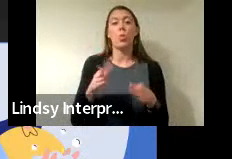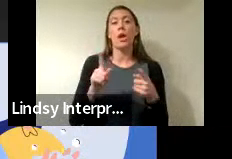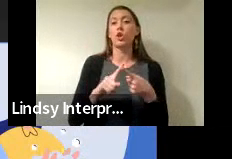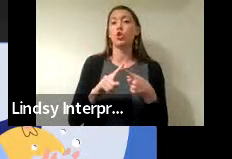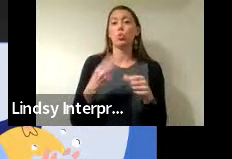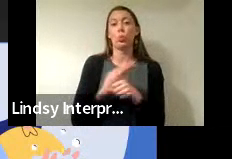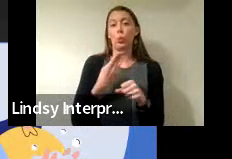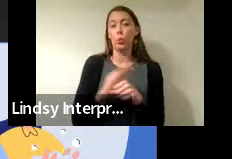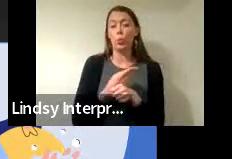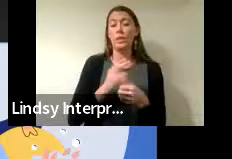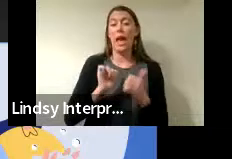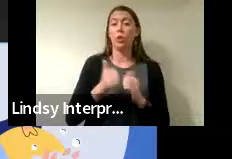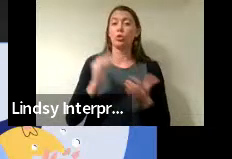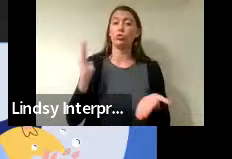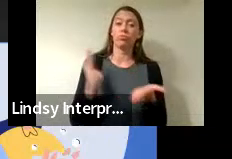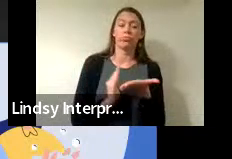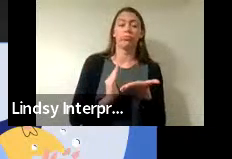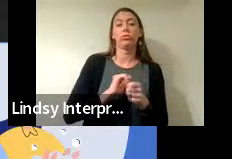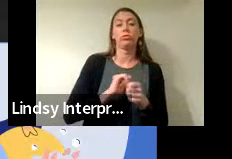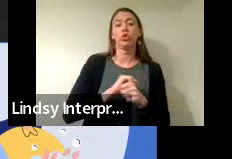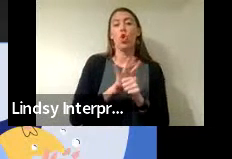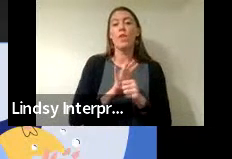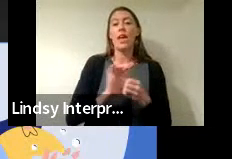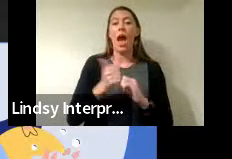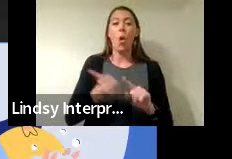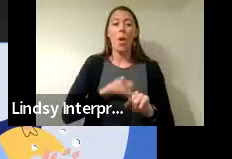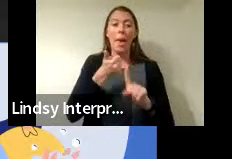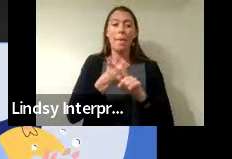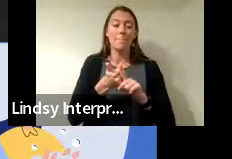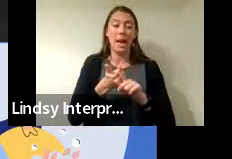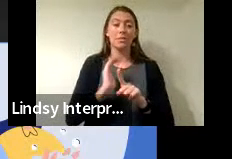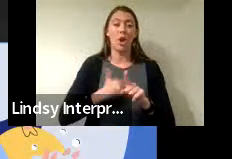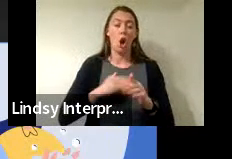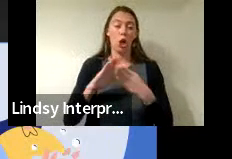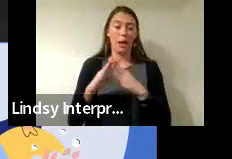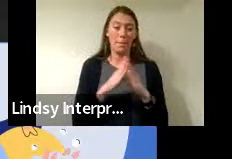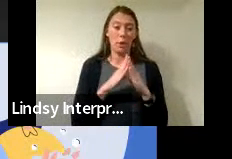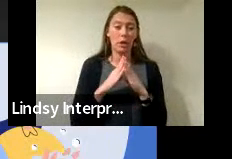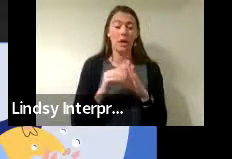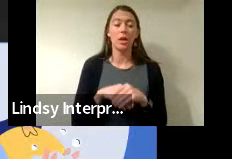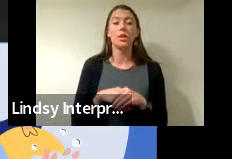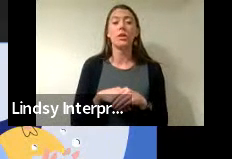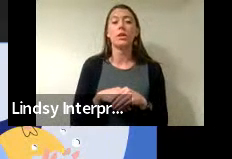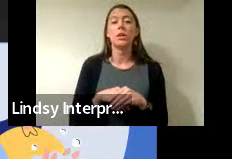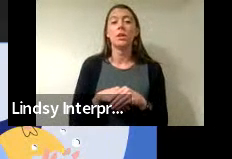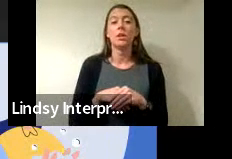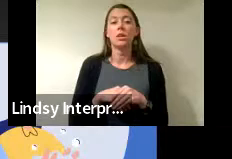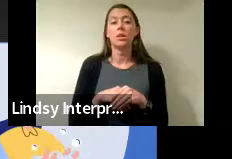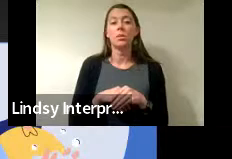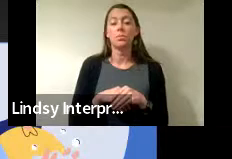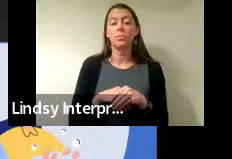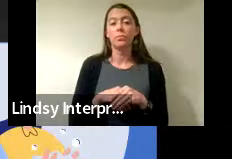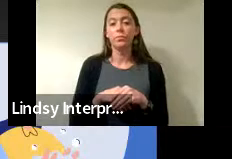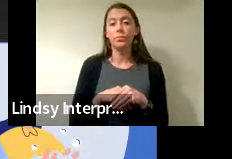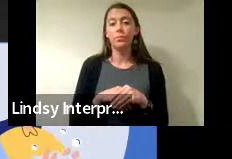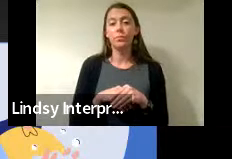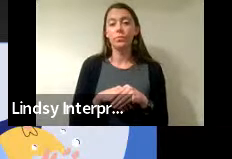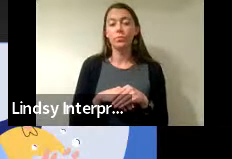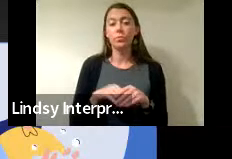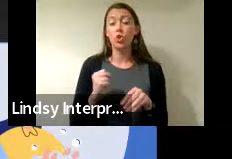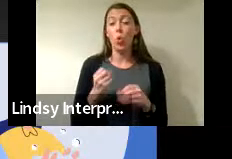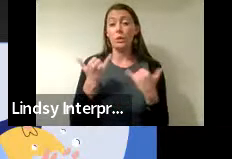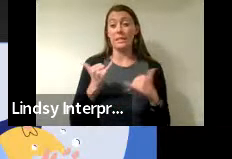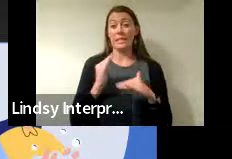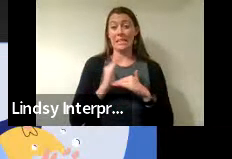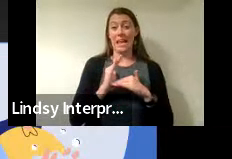COVID. So what I'm going to do tonight is to queue up that conversation, set the stage a bit.